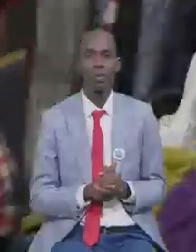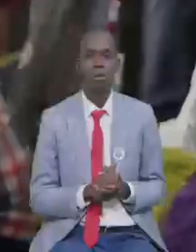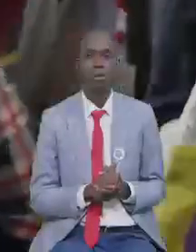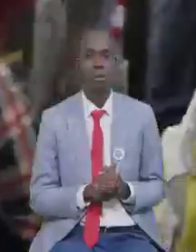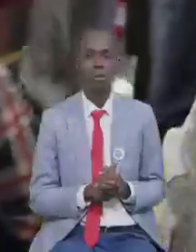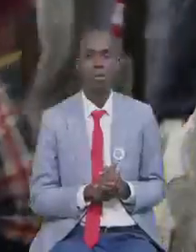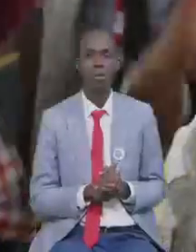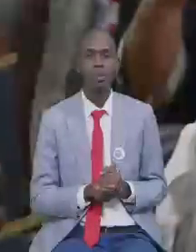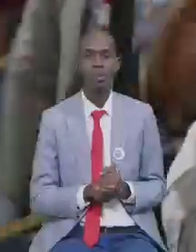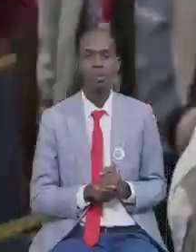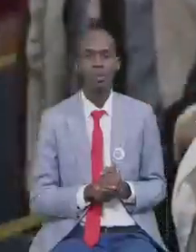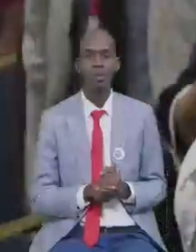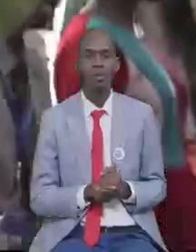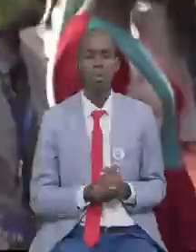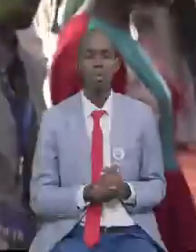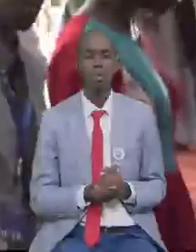New song,